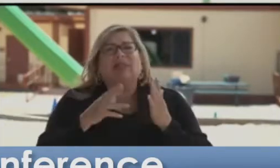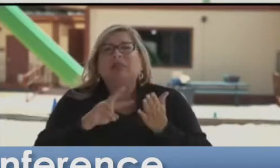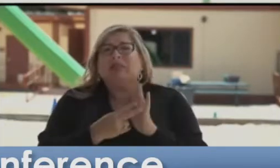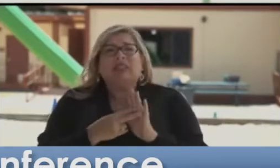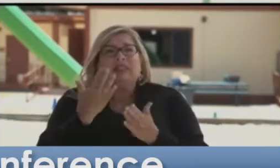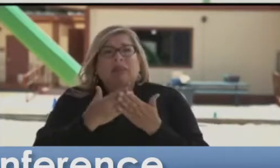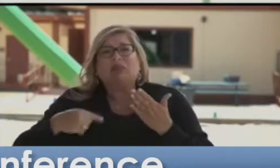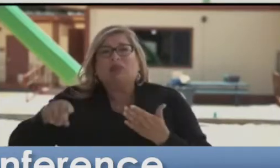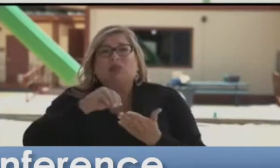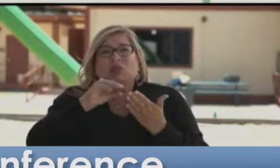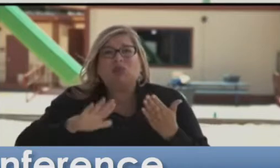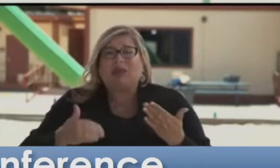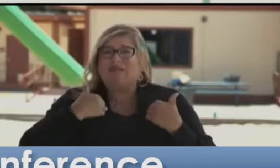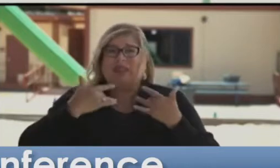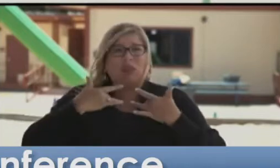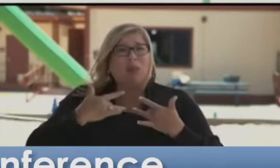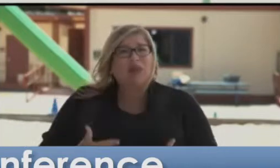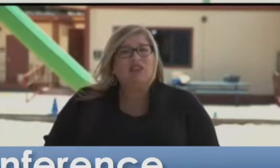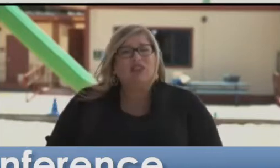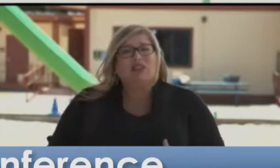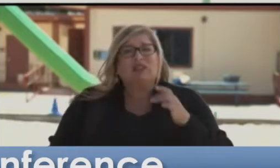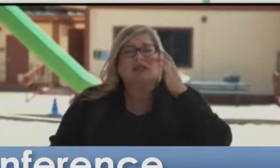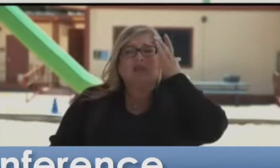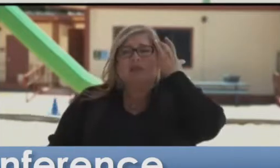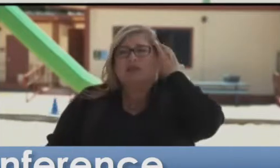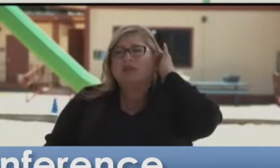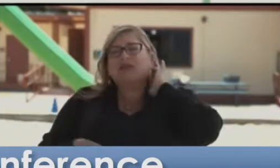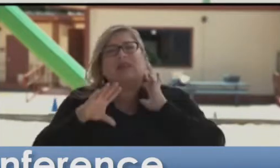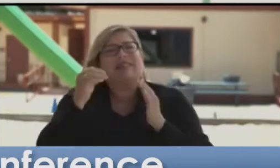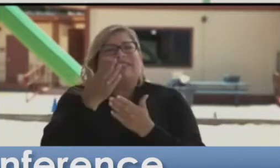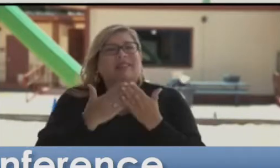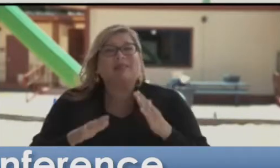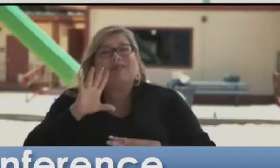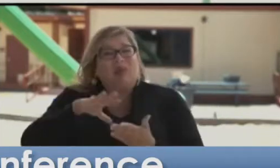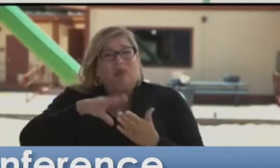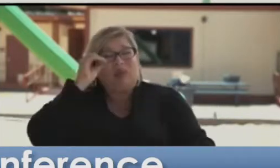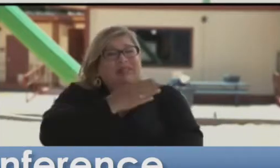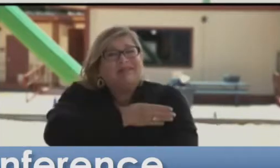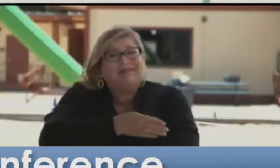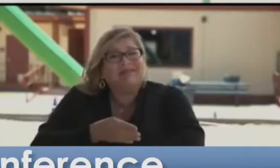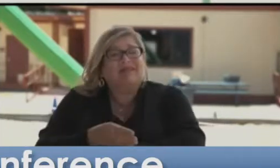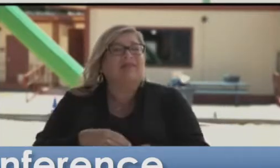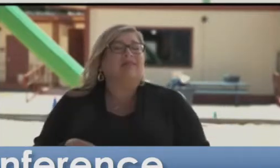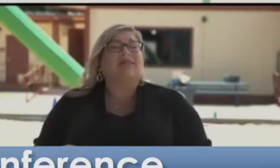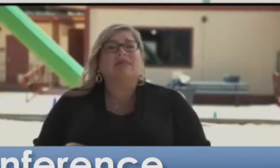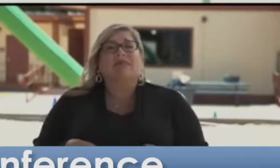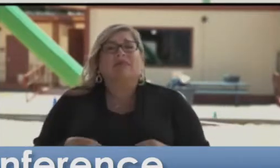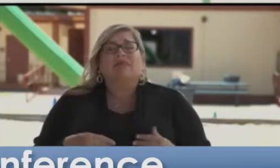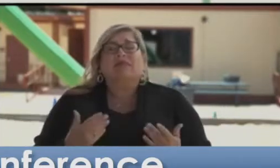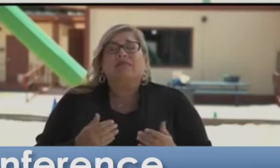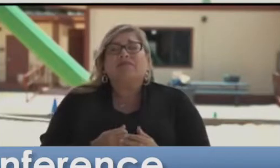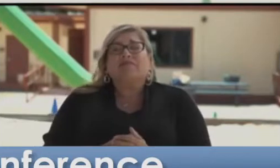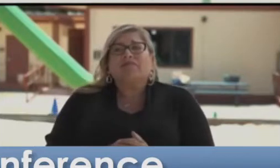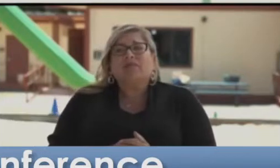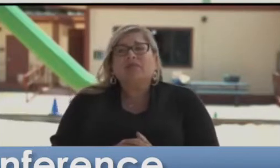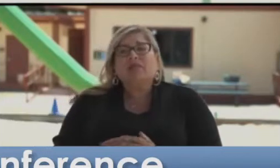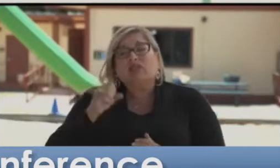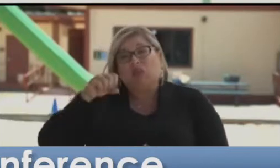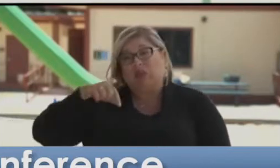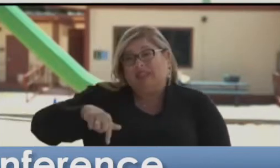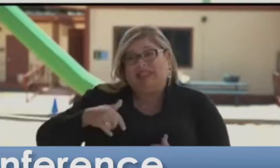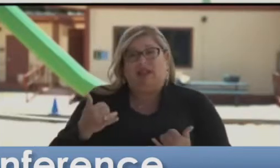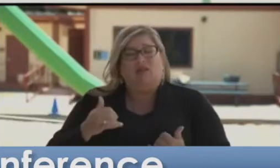depression for our students and setbacks in their learning opportunities, and this is